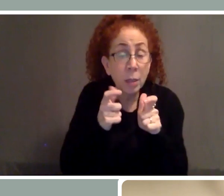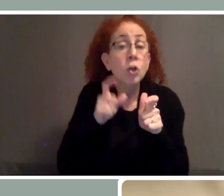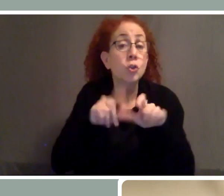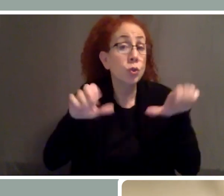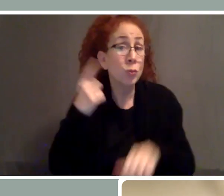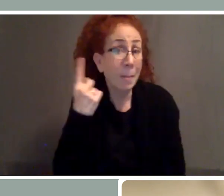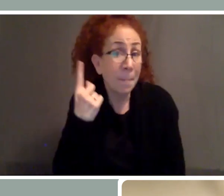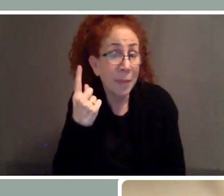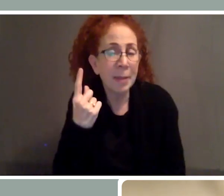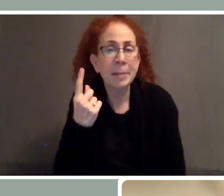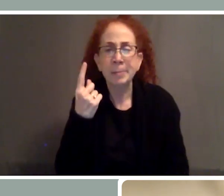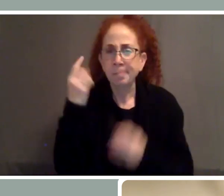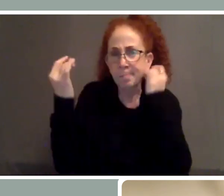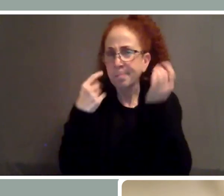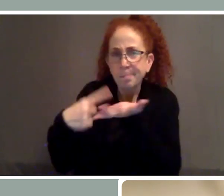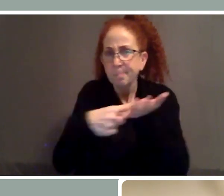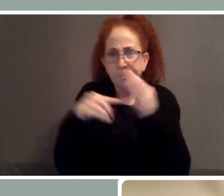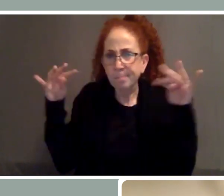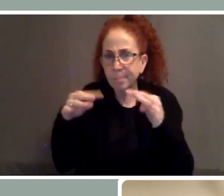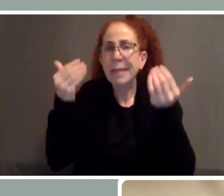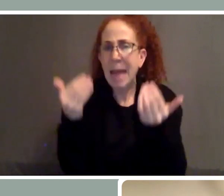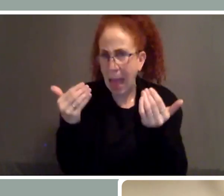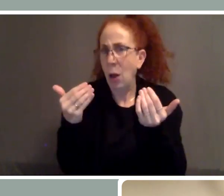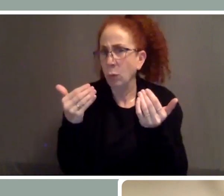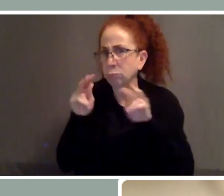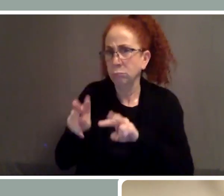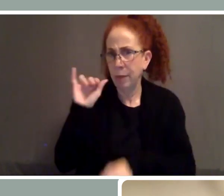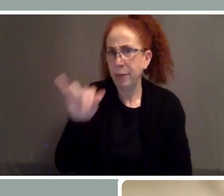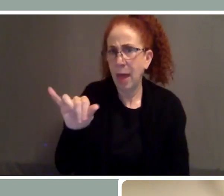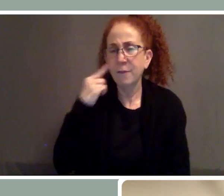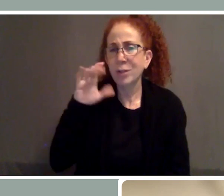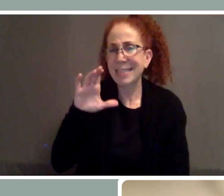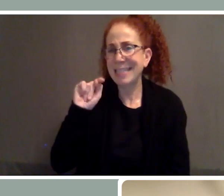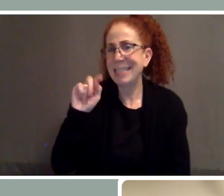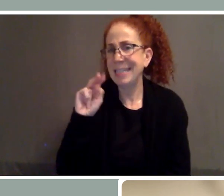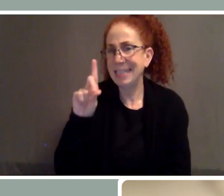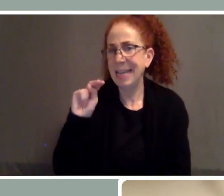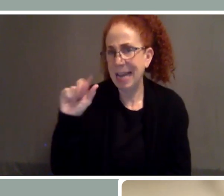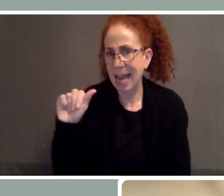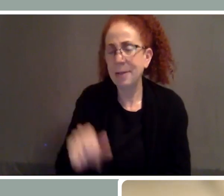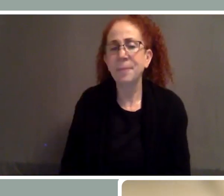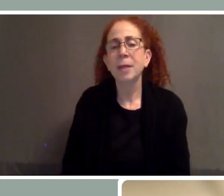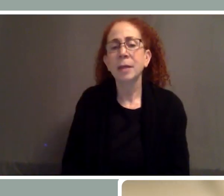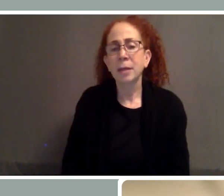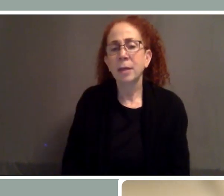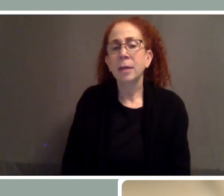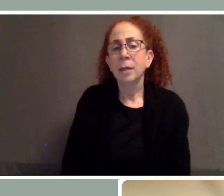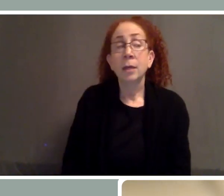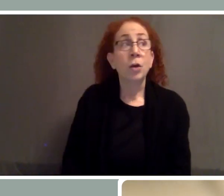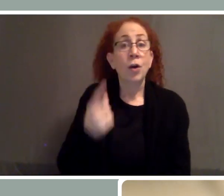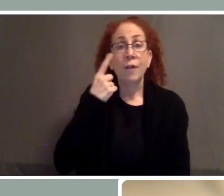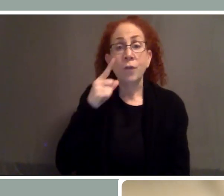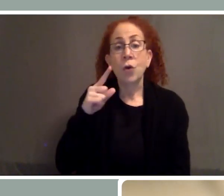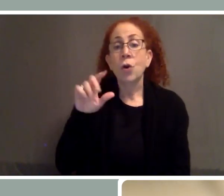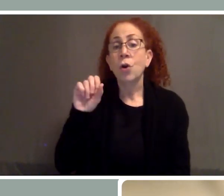it? So there's all sorts of things that are being looked at in terms of ctDNA. We're thinking about it for surveillance or